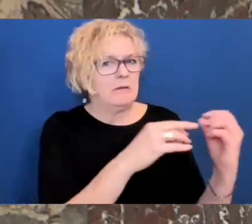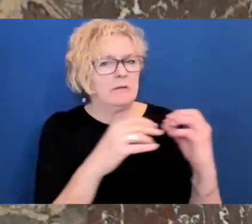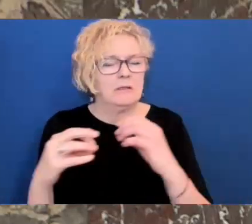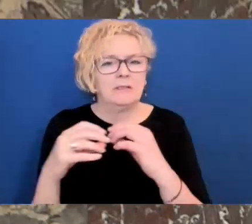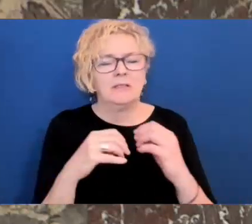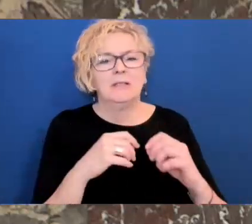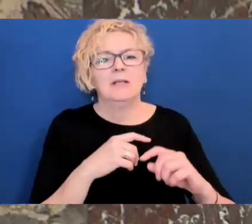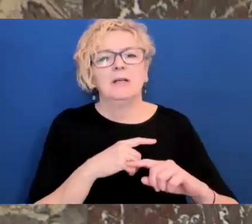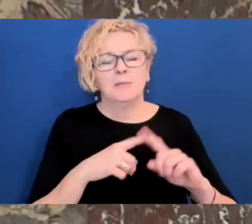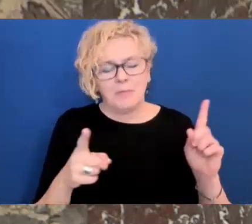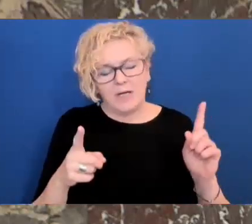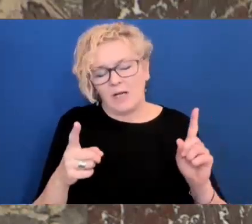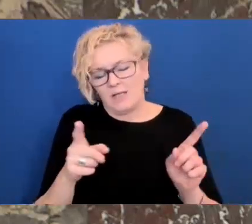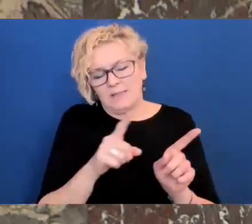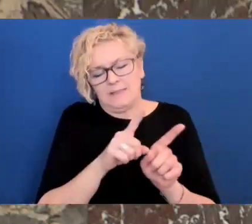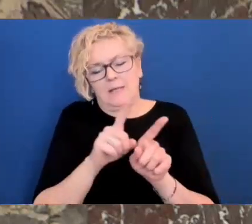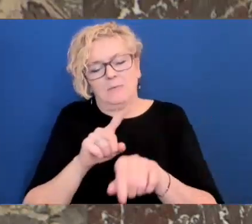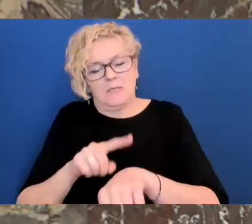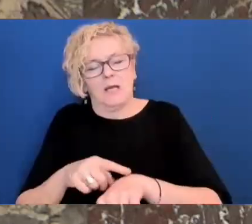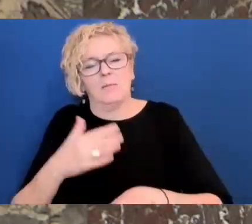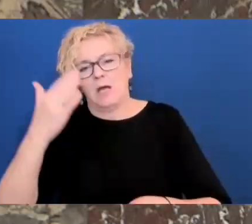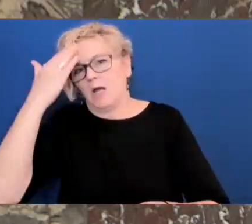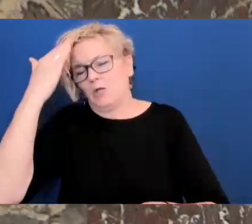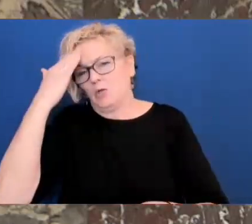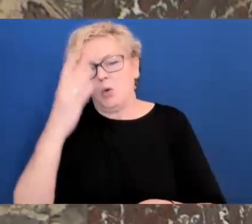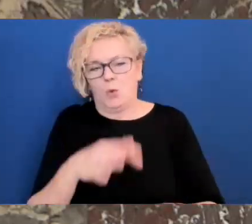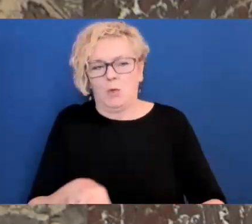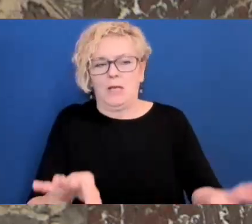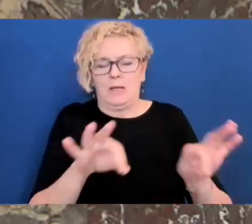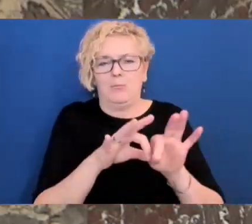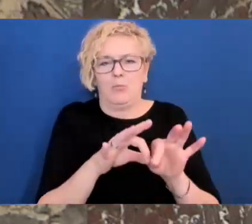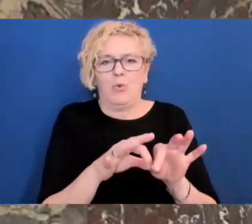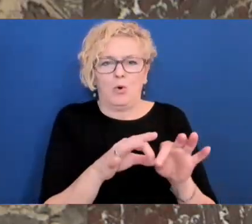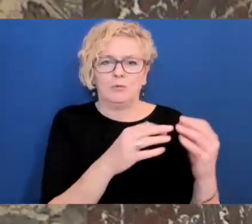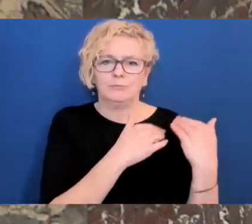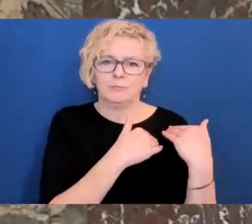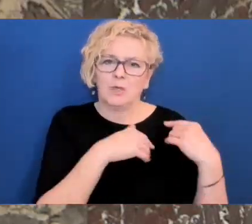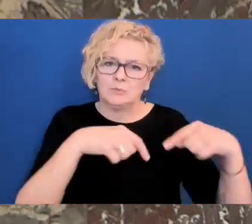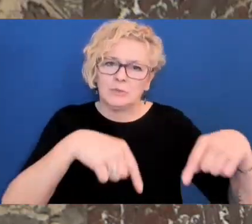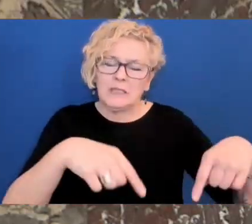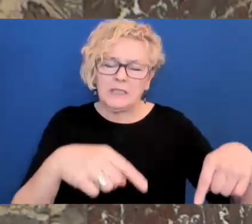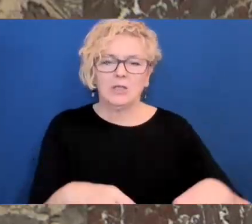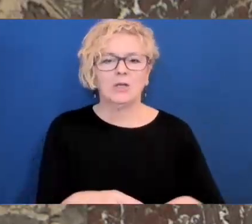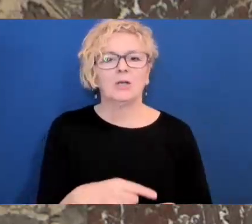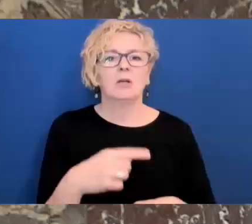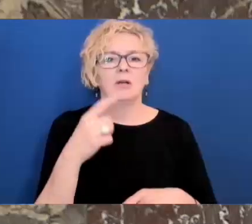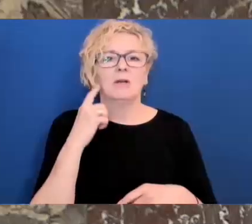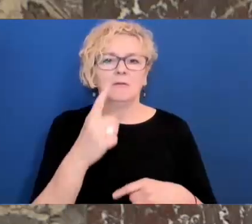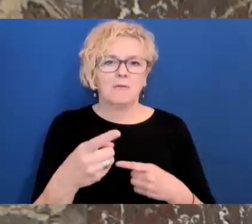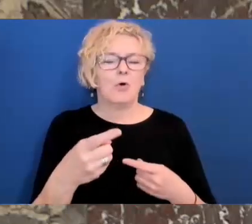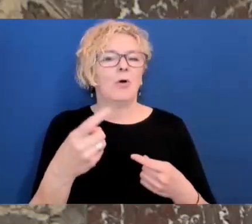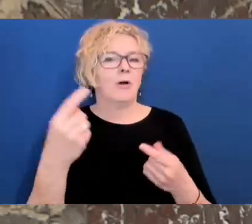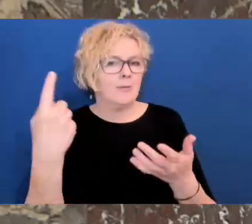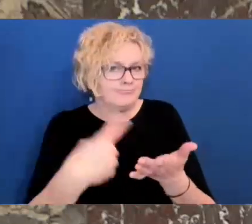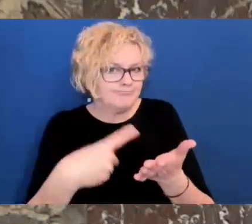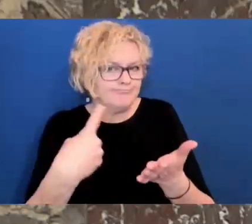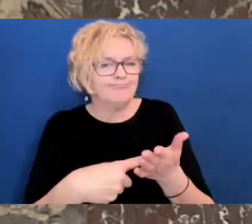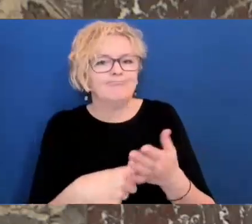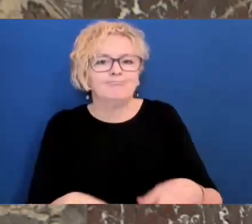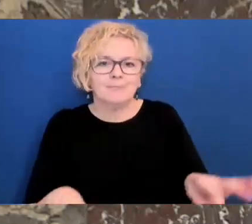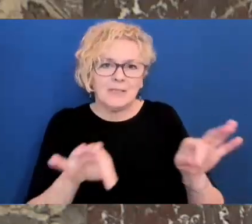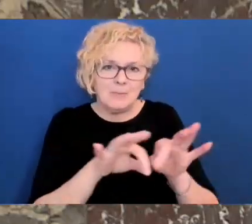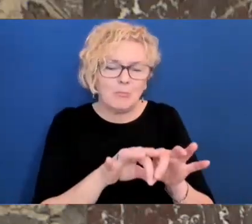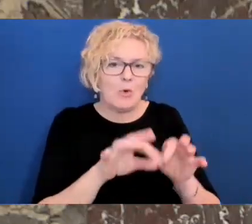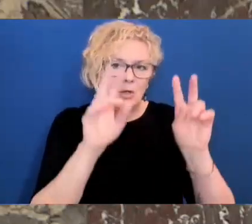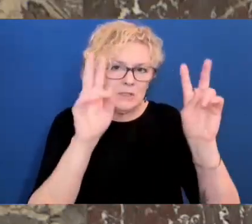need for question period. And I thank the member for recognizing that in his question. I just don't want the community to